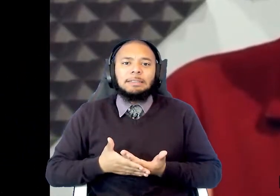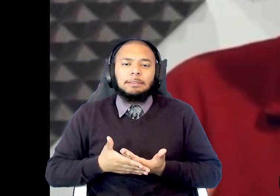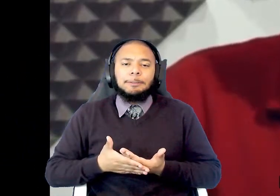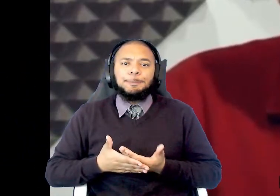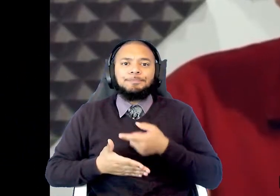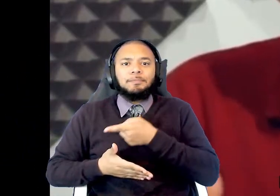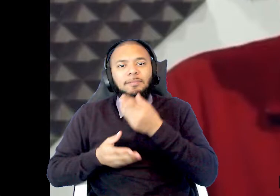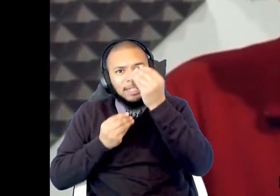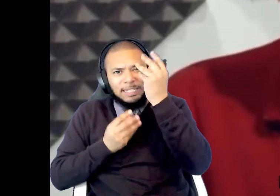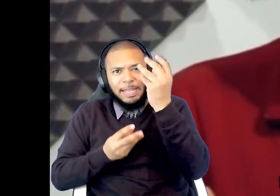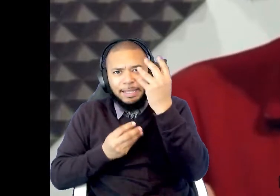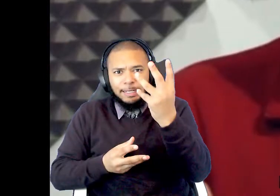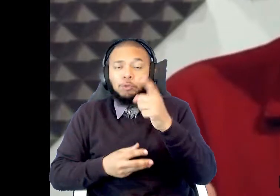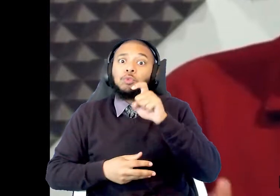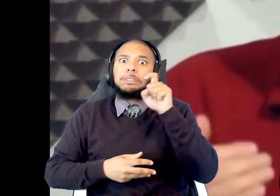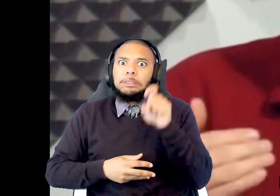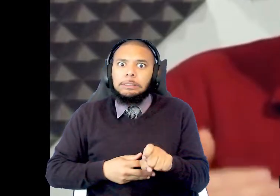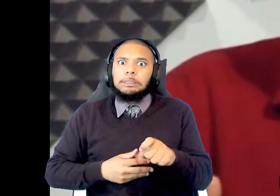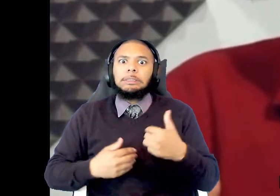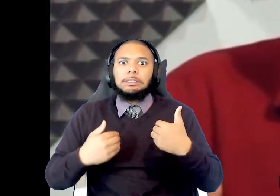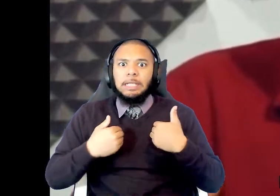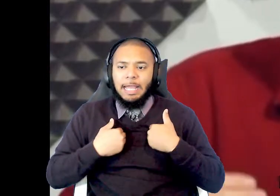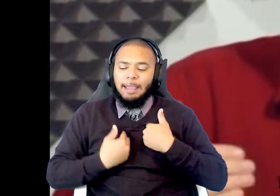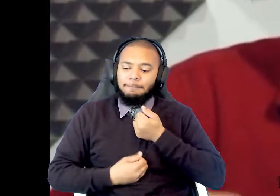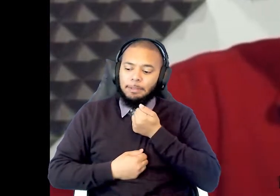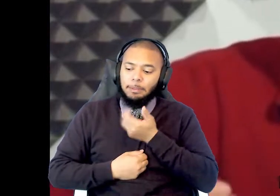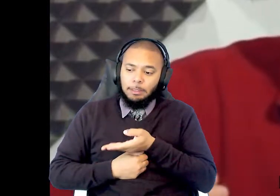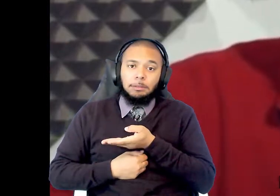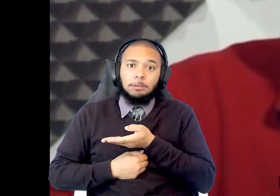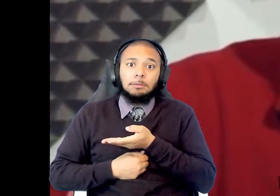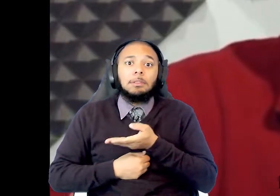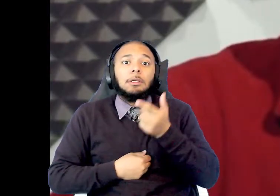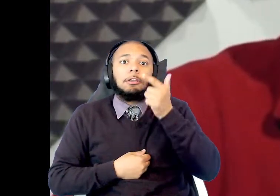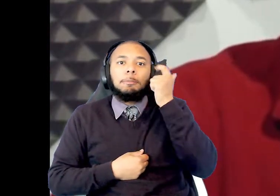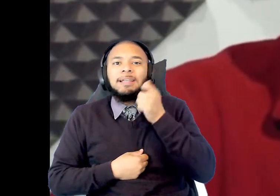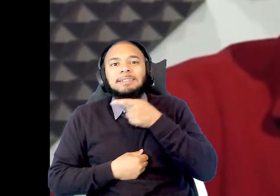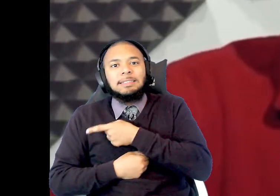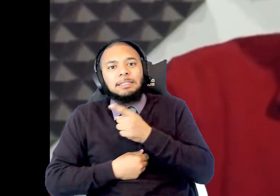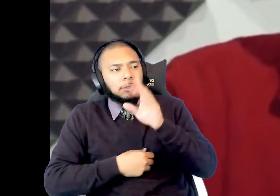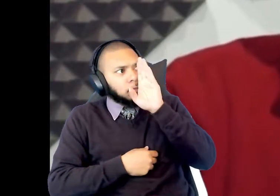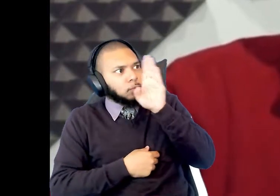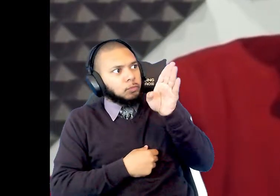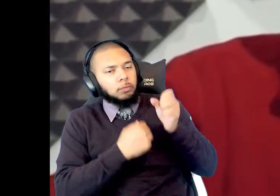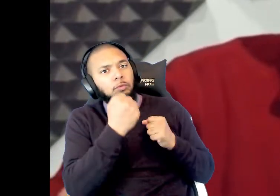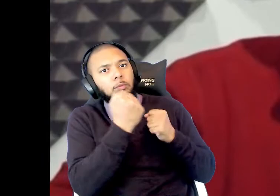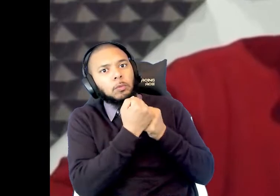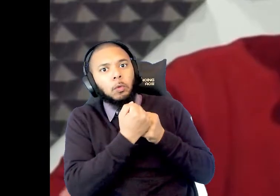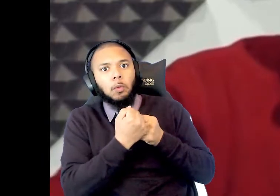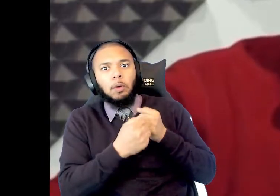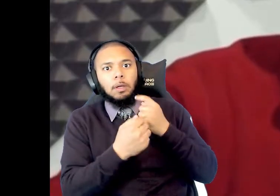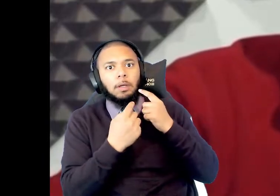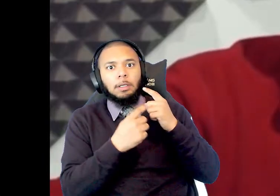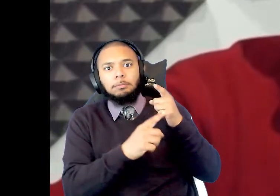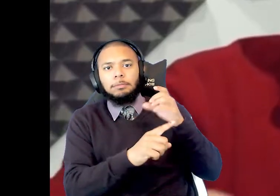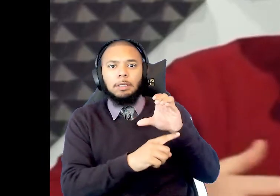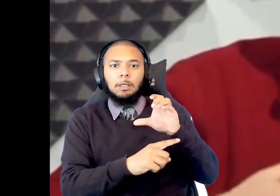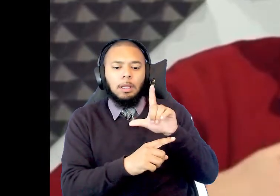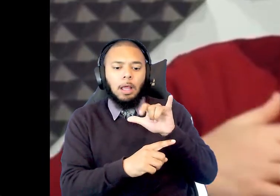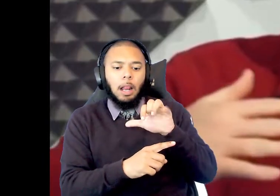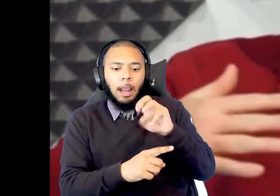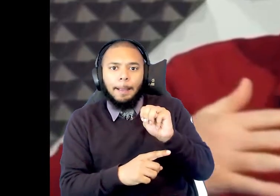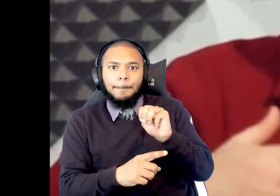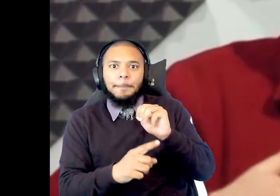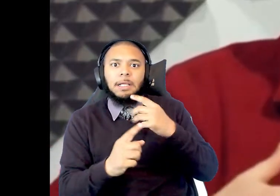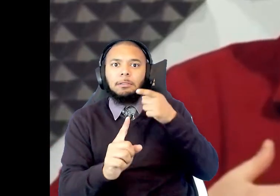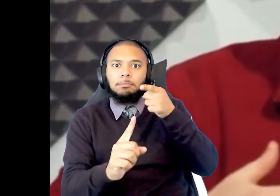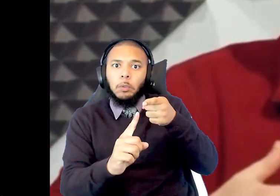data. We have to have that. Data directly supports the claim. The claim directly supports the thesis. Do you see how